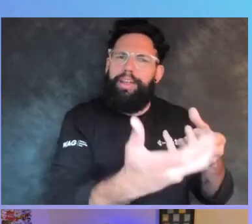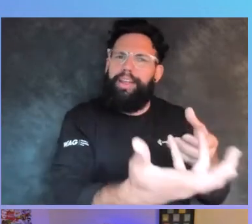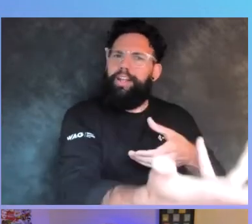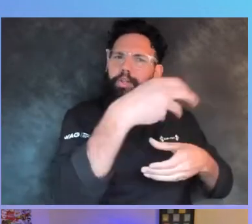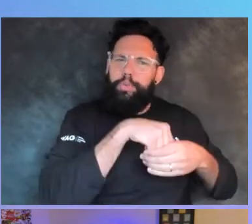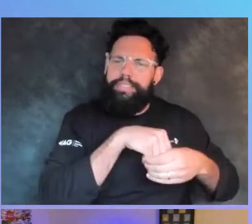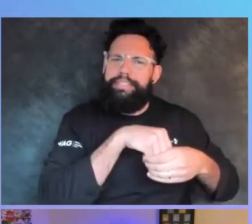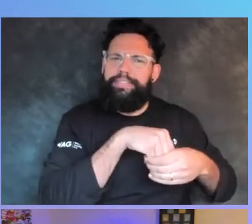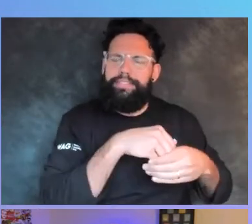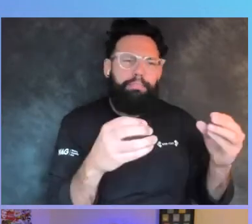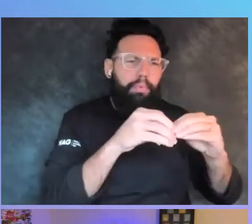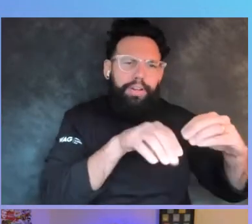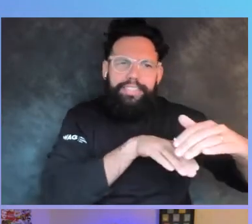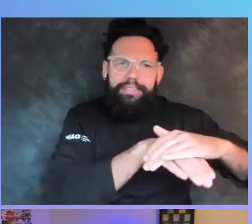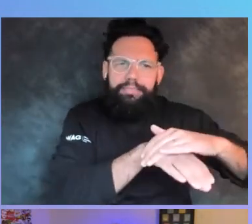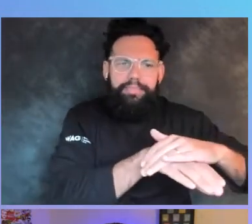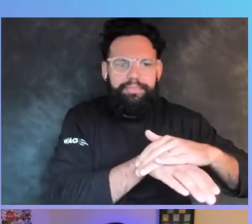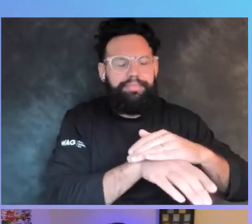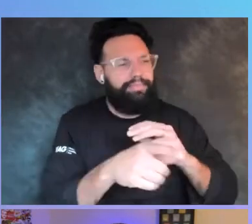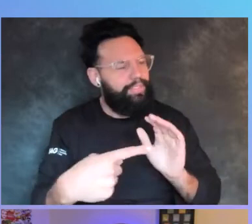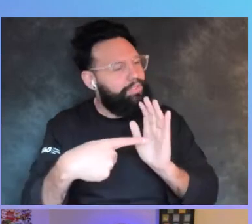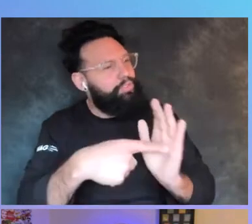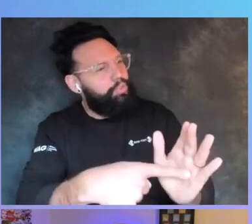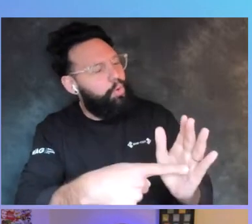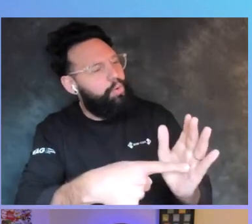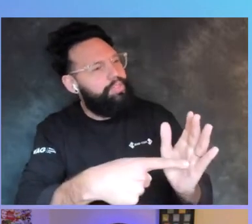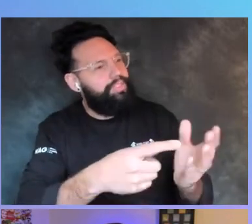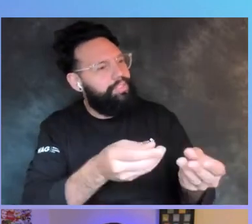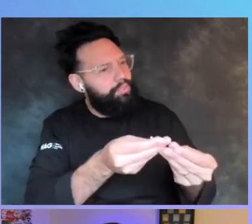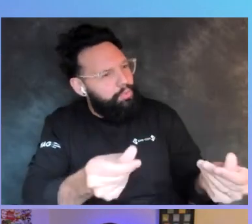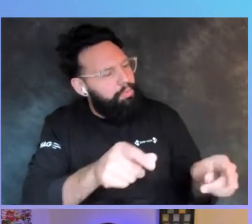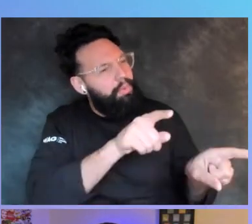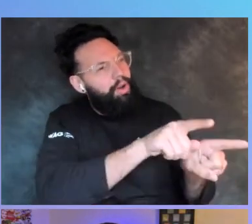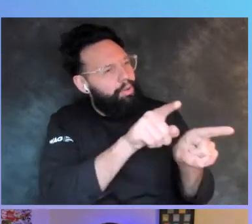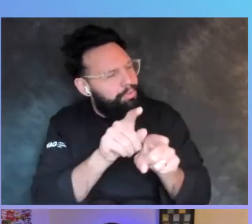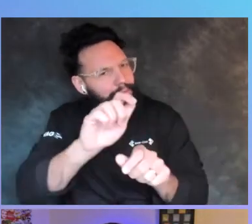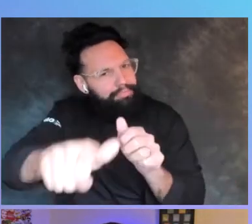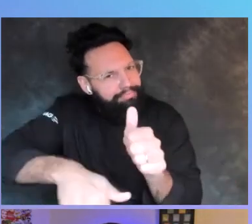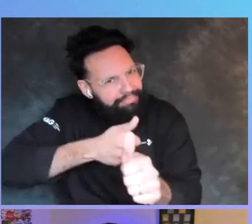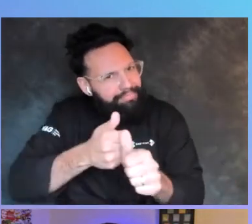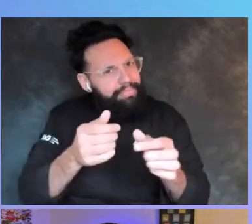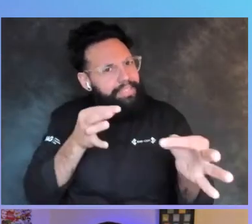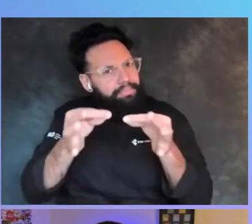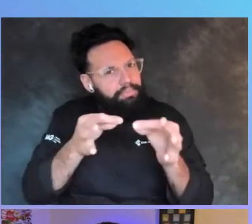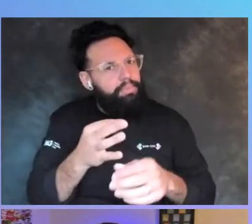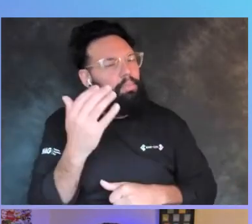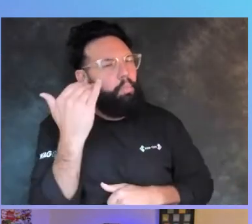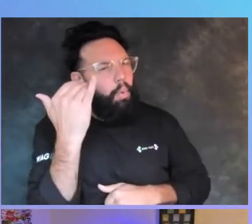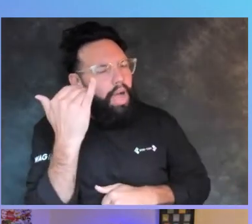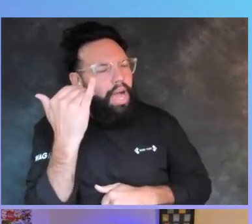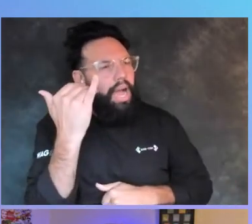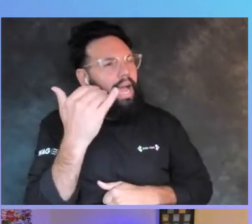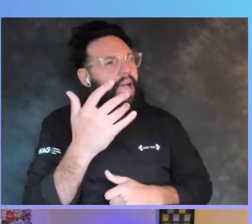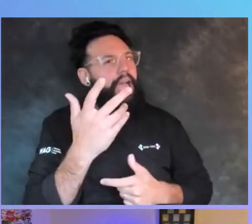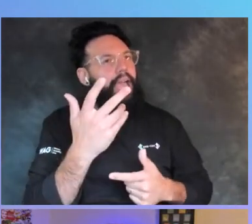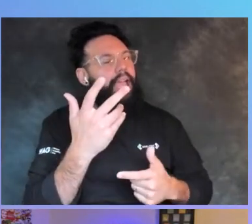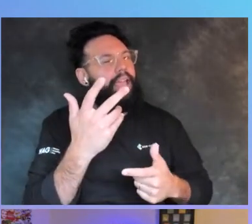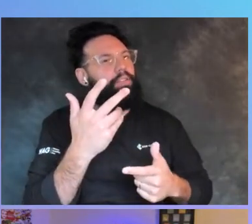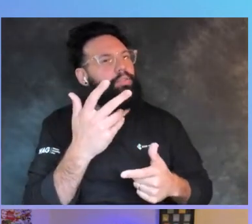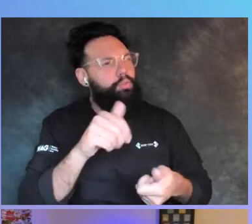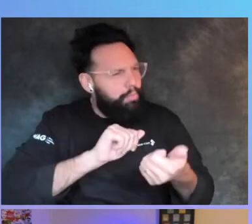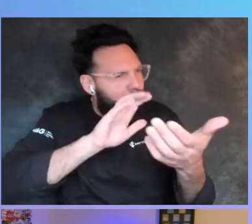showing them what the solution is, it's telling them why and how to best approach it in the future.